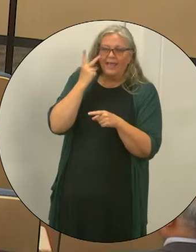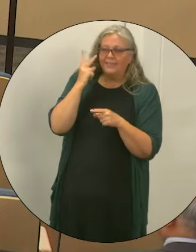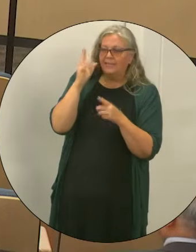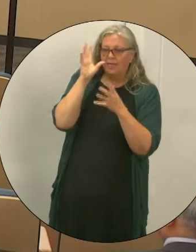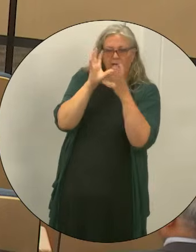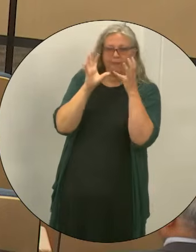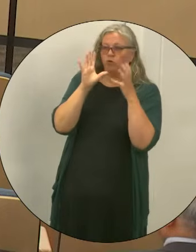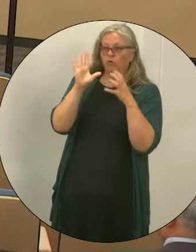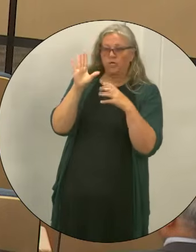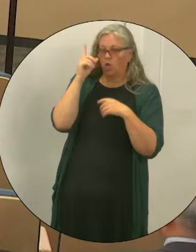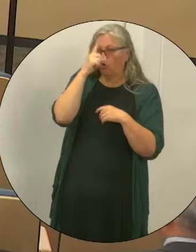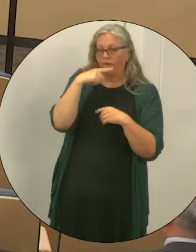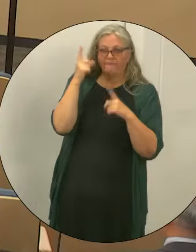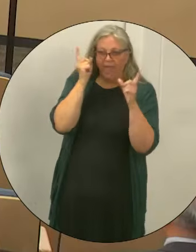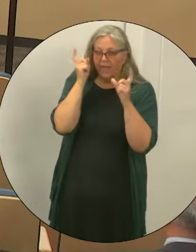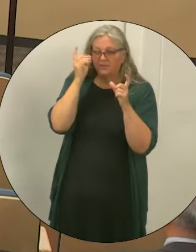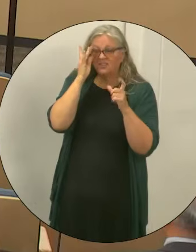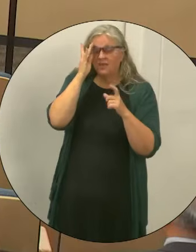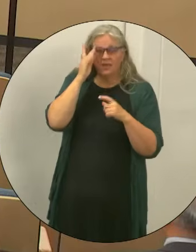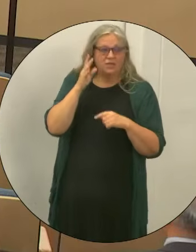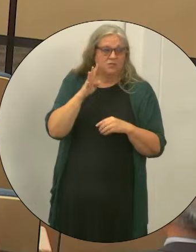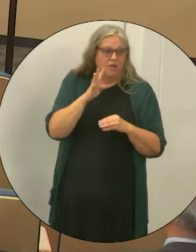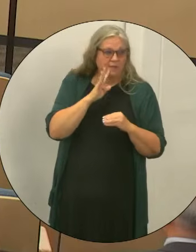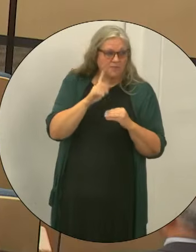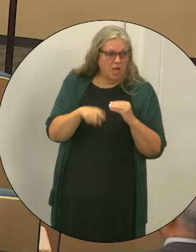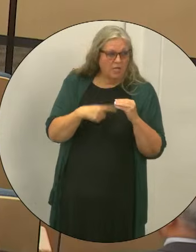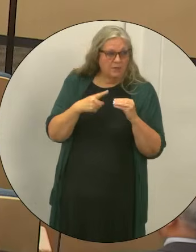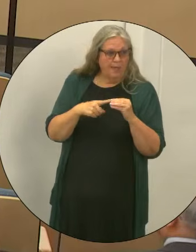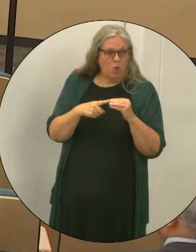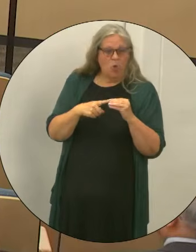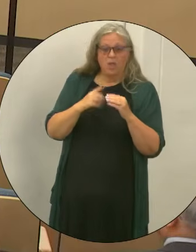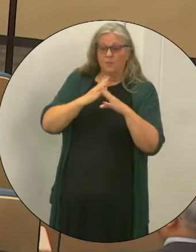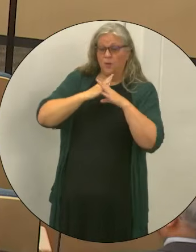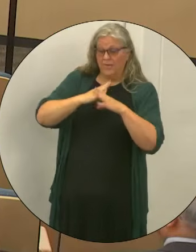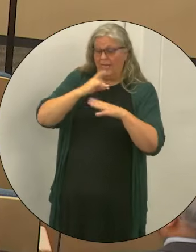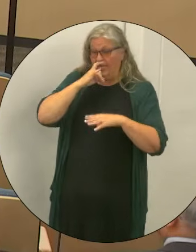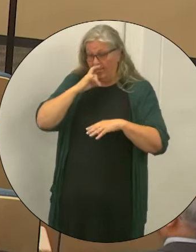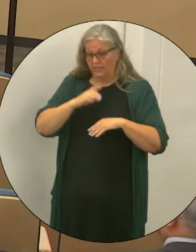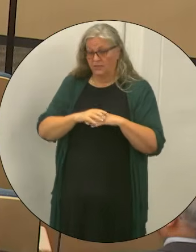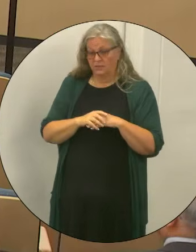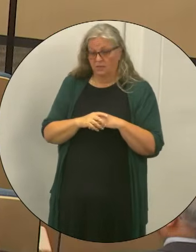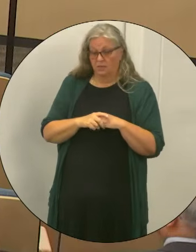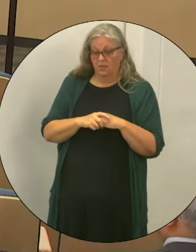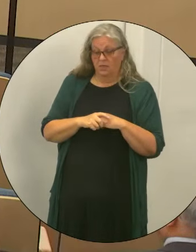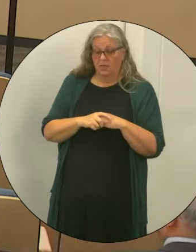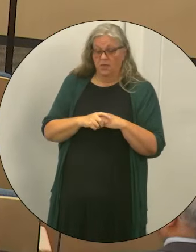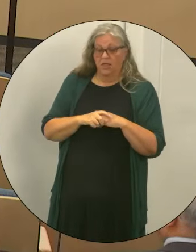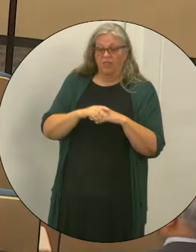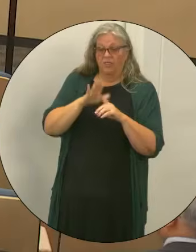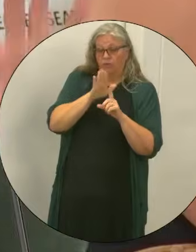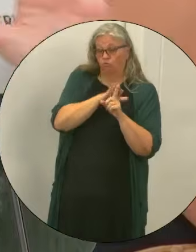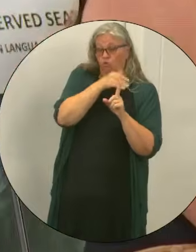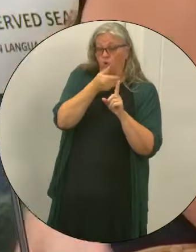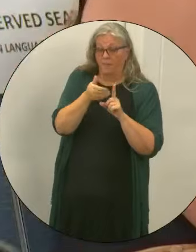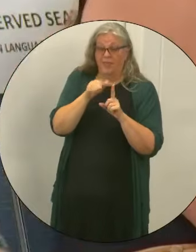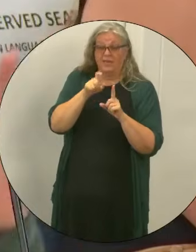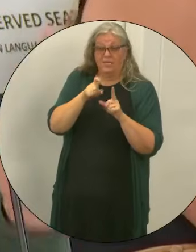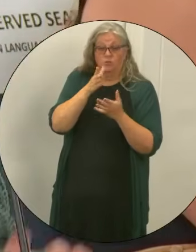face specifically. So what I'm referring to protecting the kids is A, the grooming stuff needs to stop